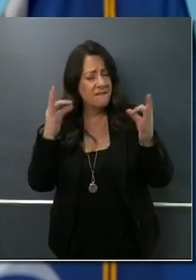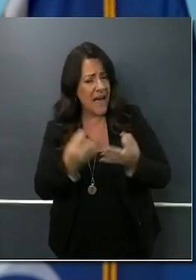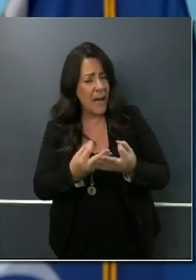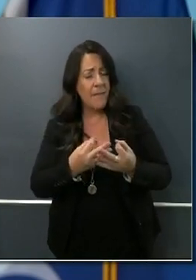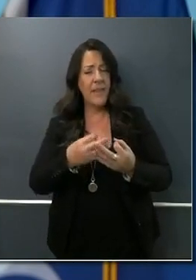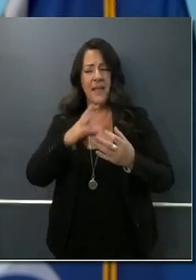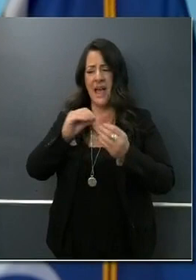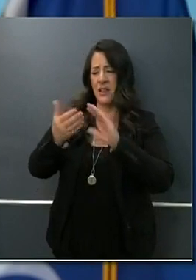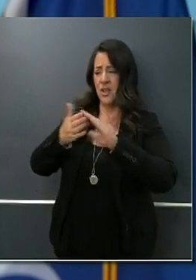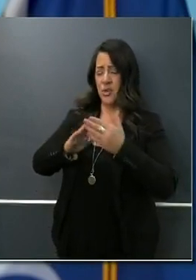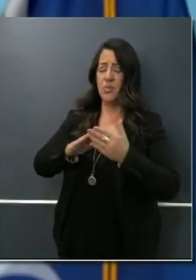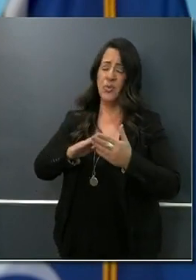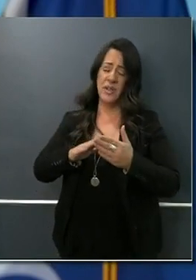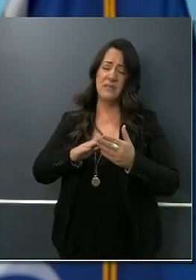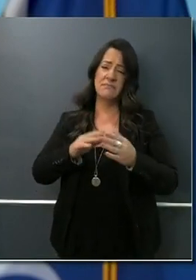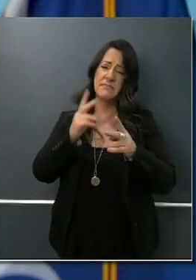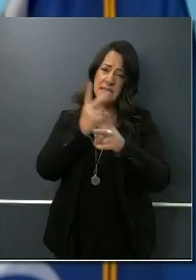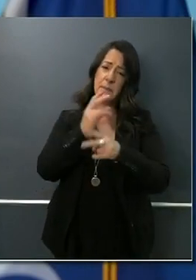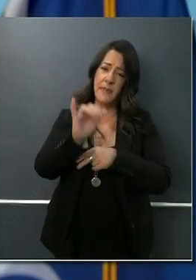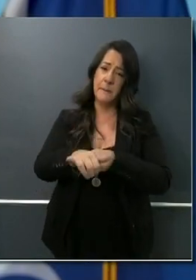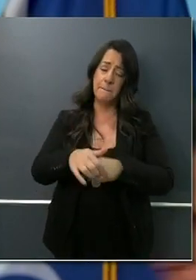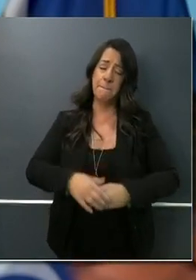communities.